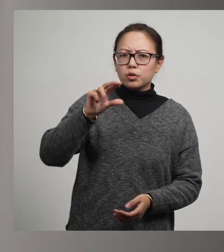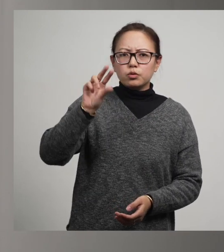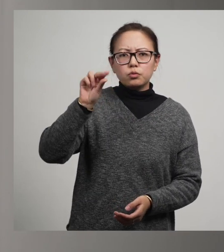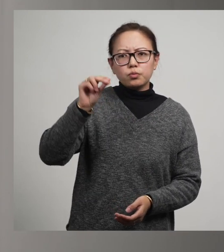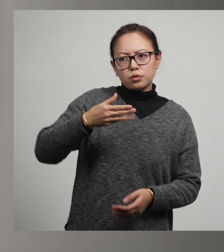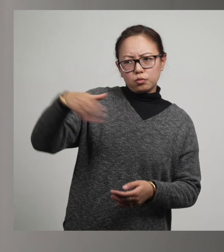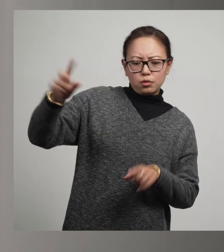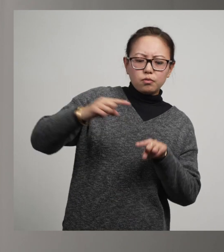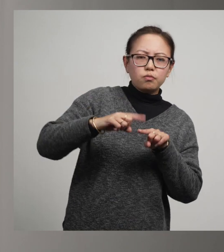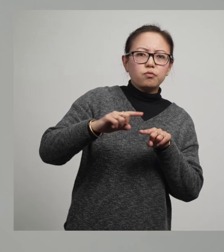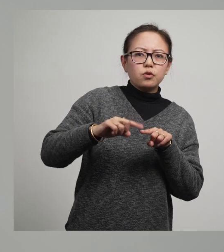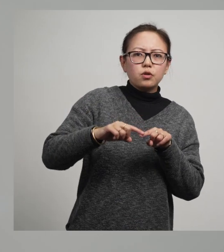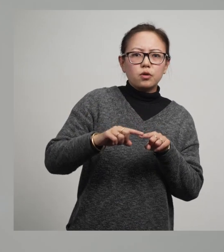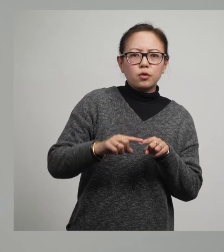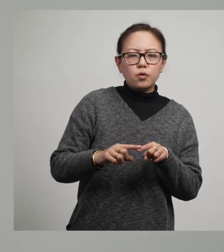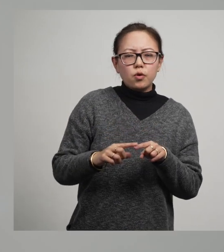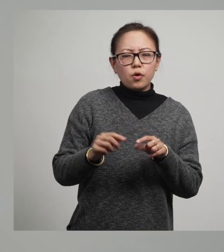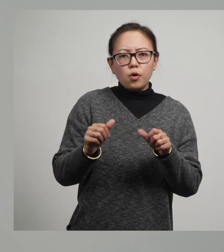for accessibility.